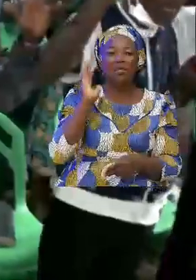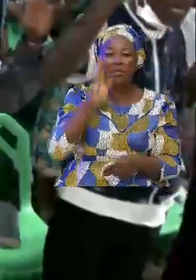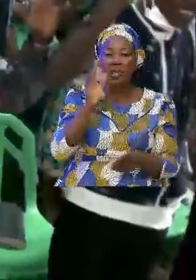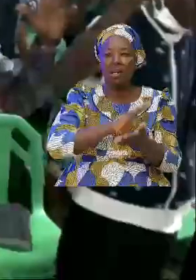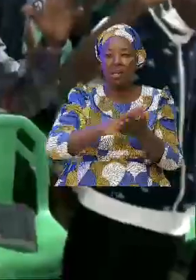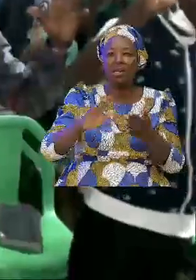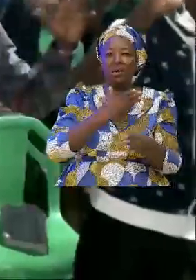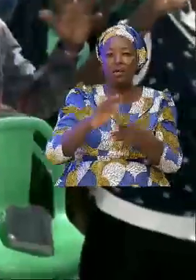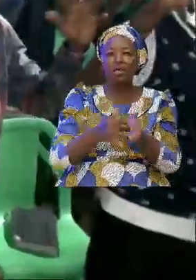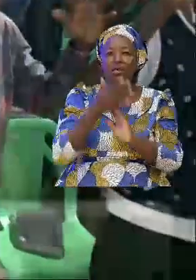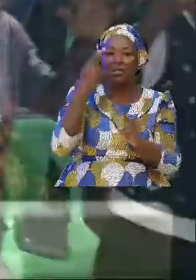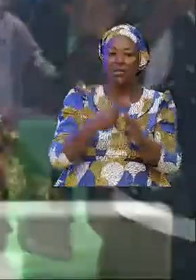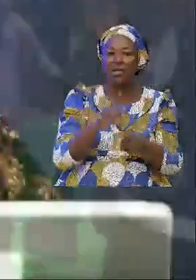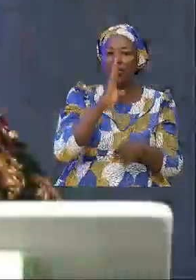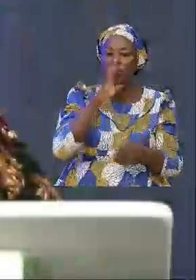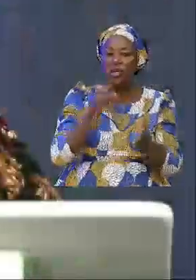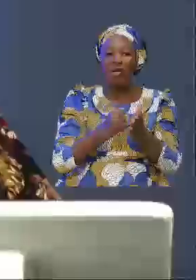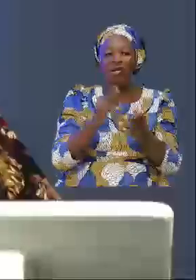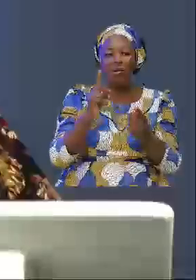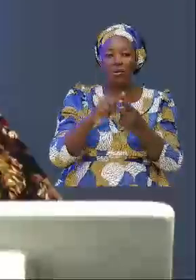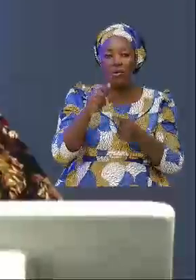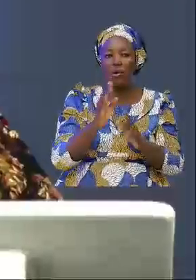COVID will be cleared away.